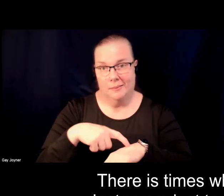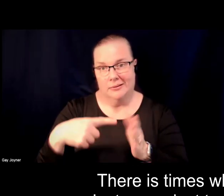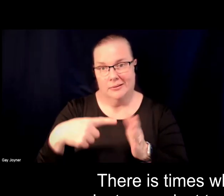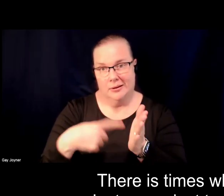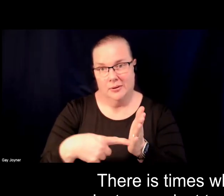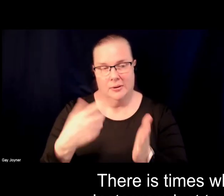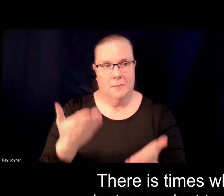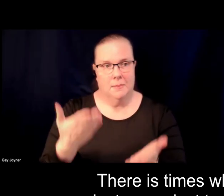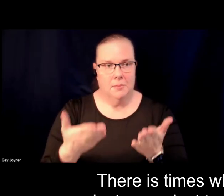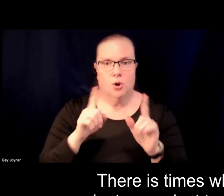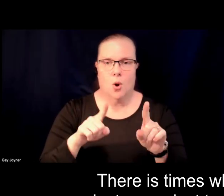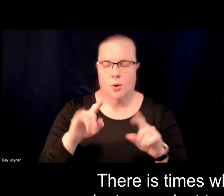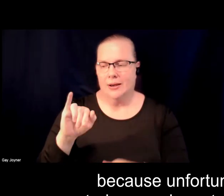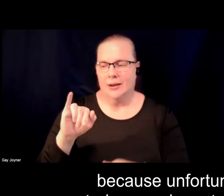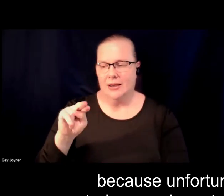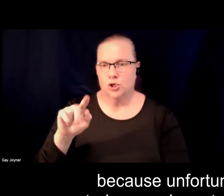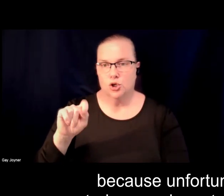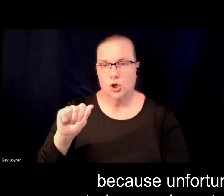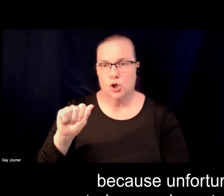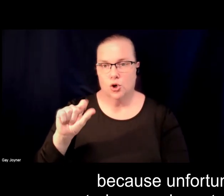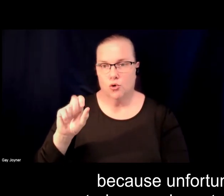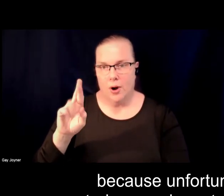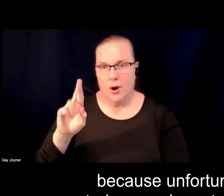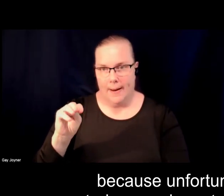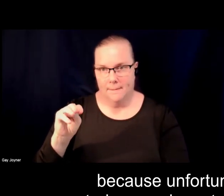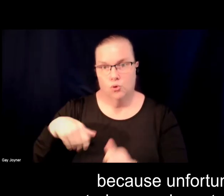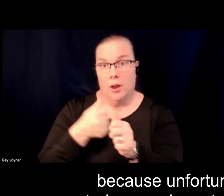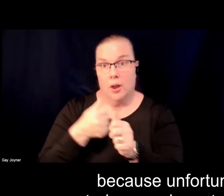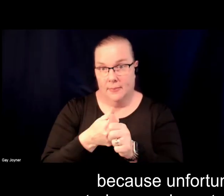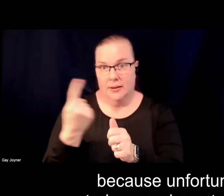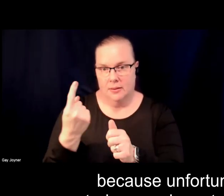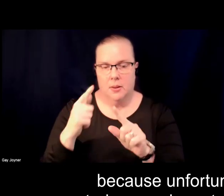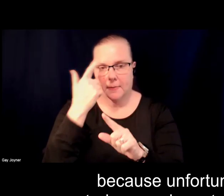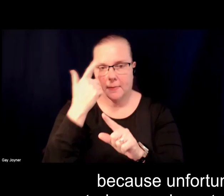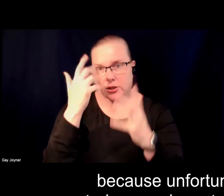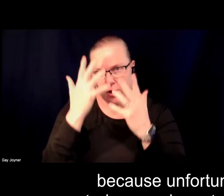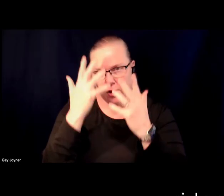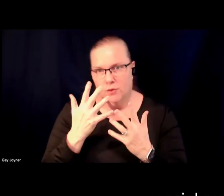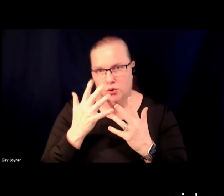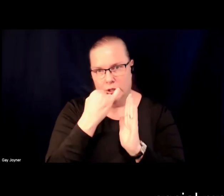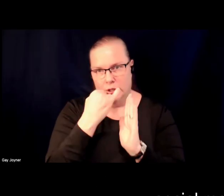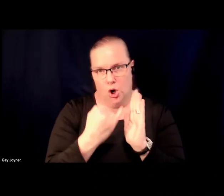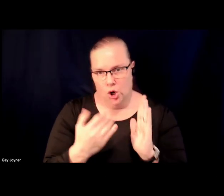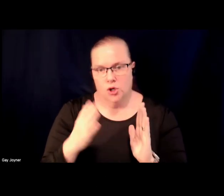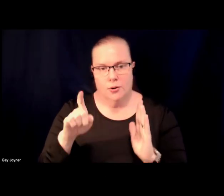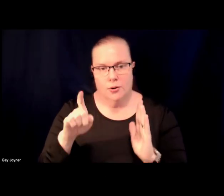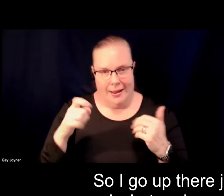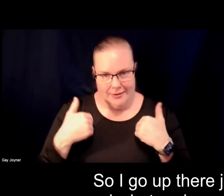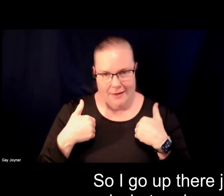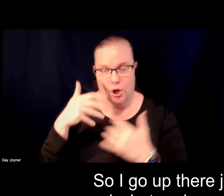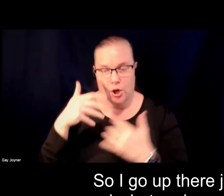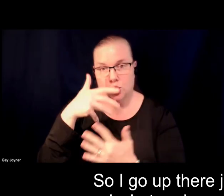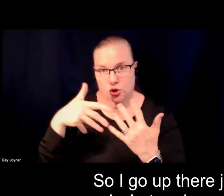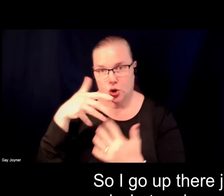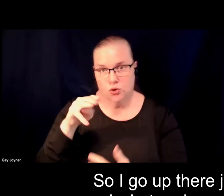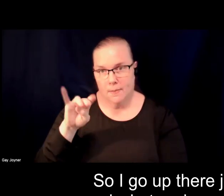go on Instagram just to update something because unfortunately, as an artist today, you have to have some type of social media, right? So I